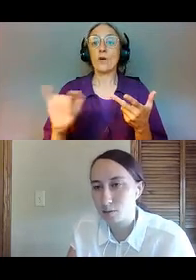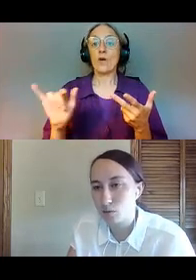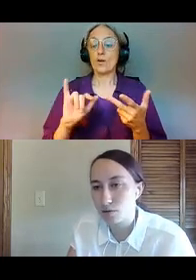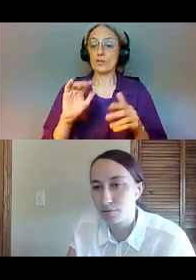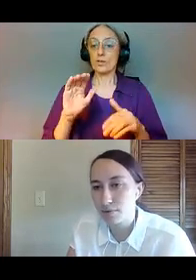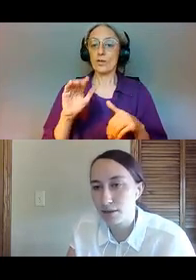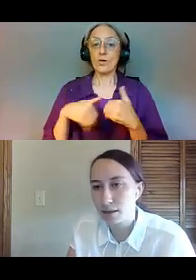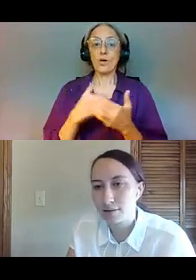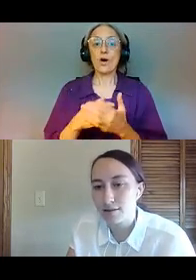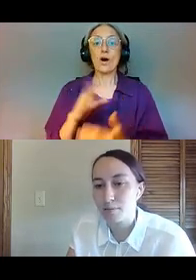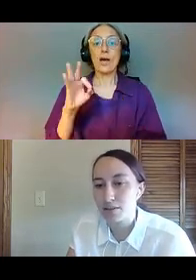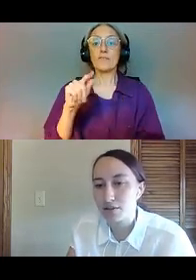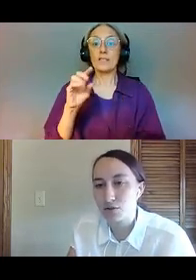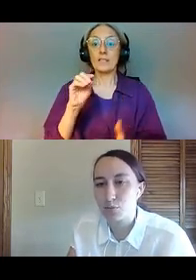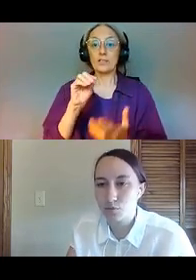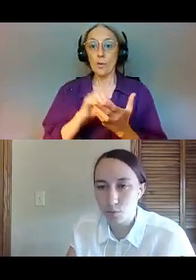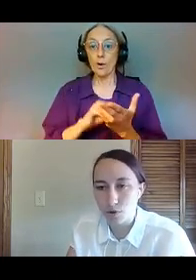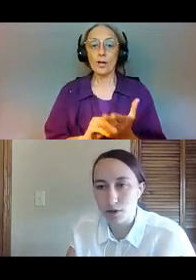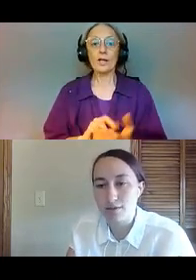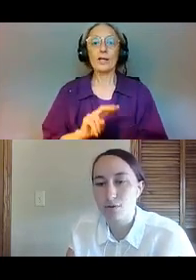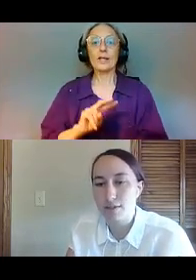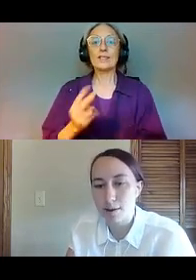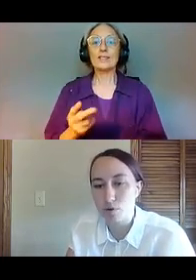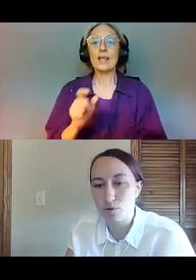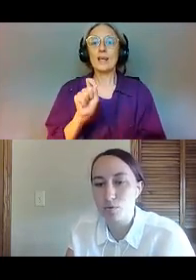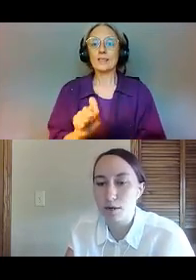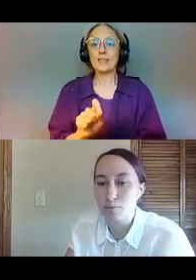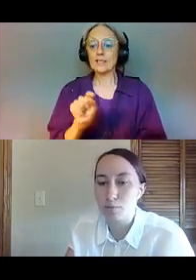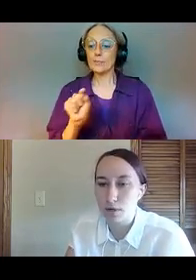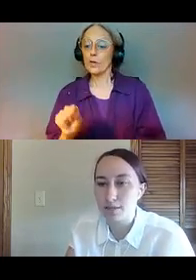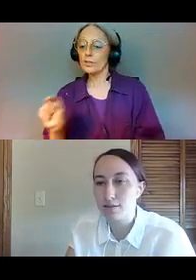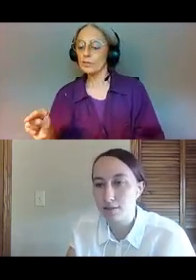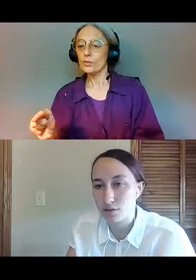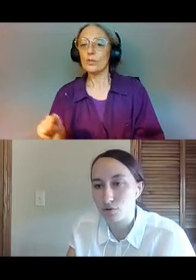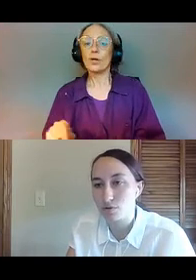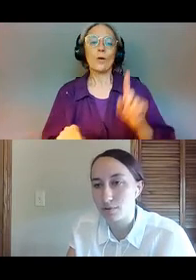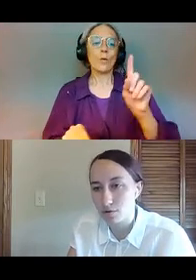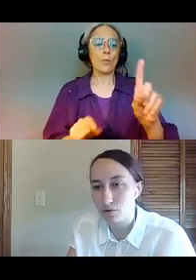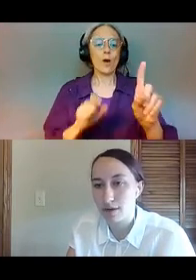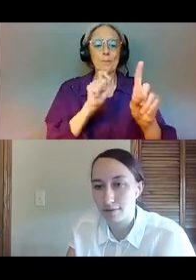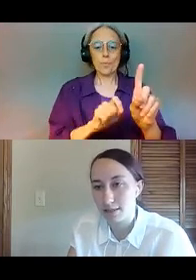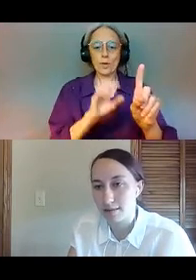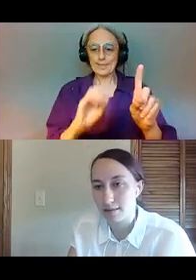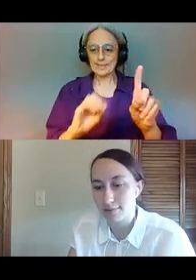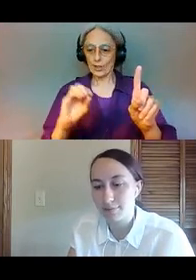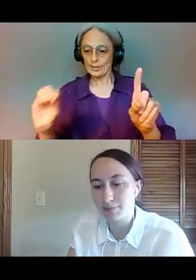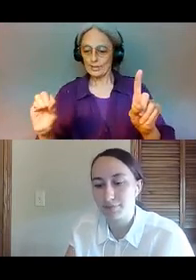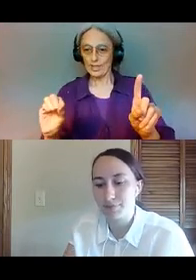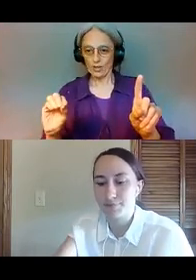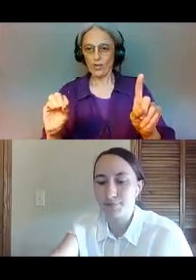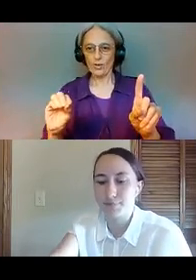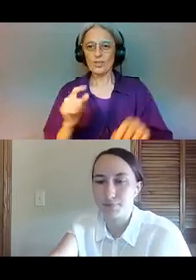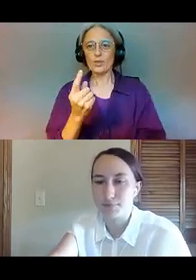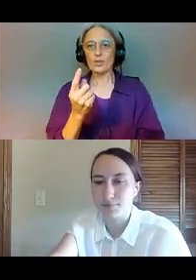second decimal. So that means you should report, for example, 1.00 FTEs.